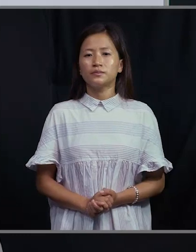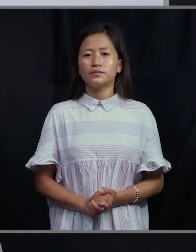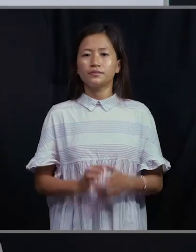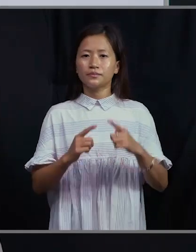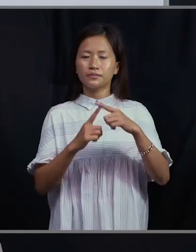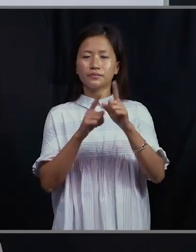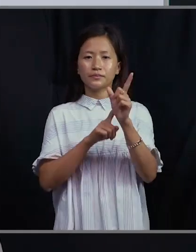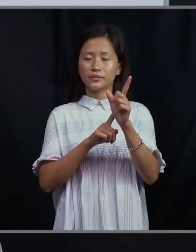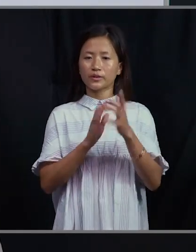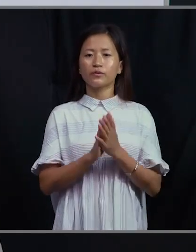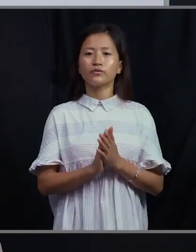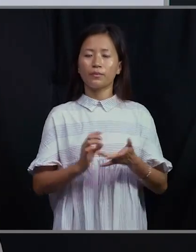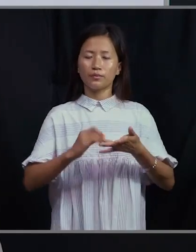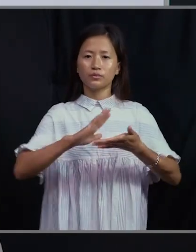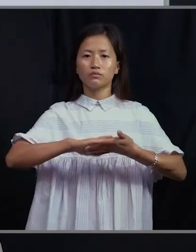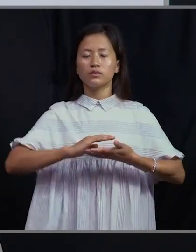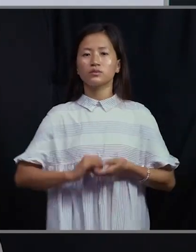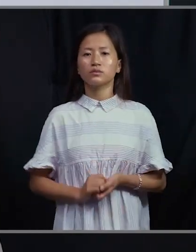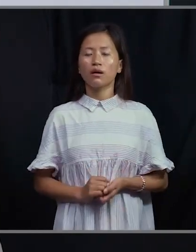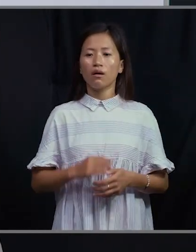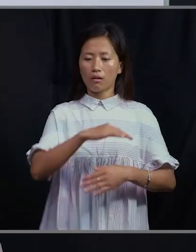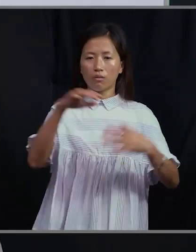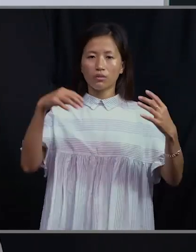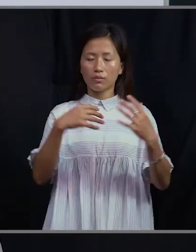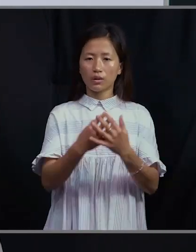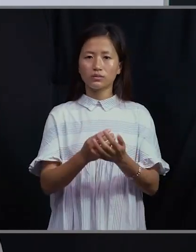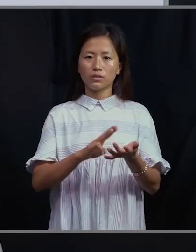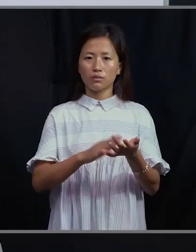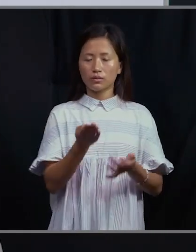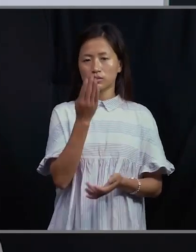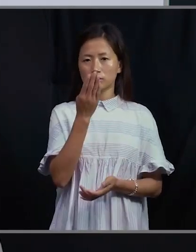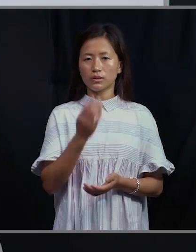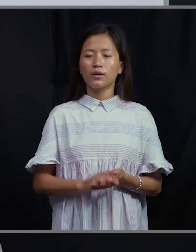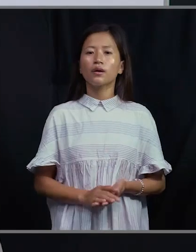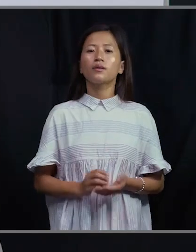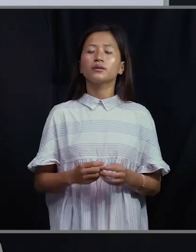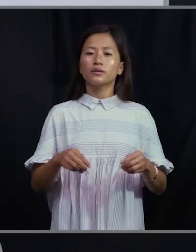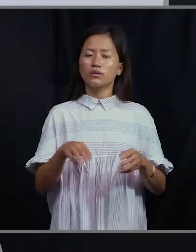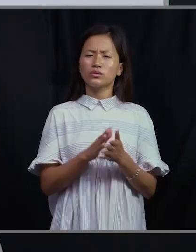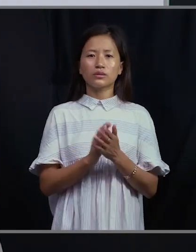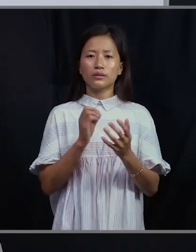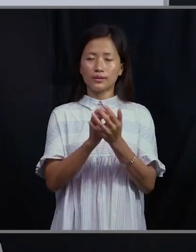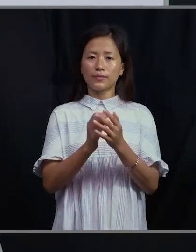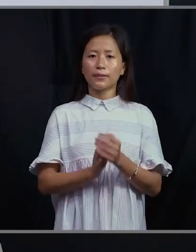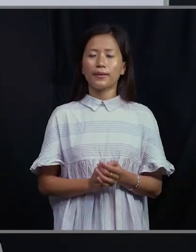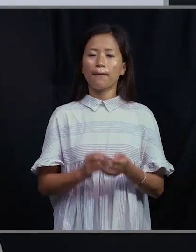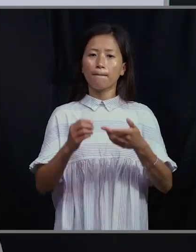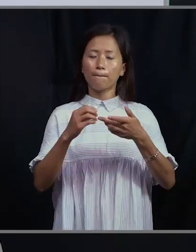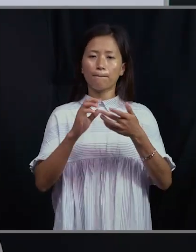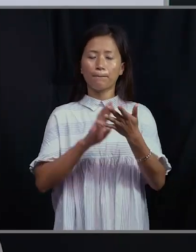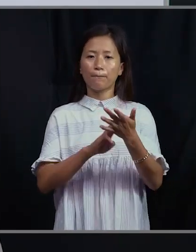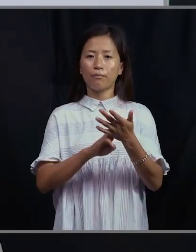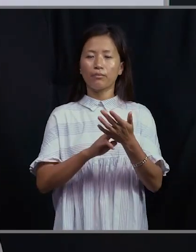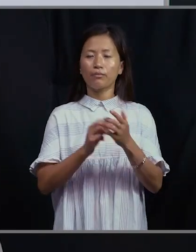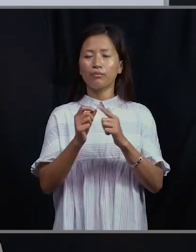type of marriage where among the Muslims, okay, they also practice polygyny, which means a man can marry more than